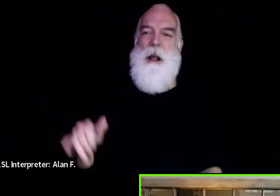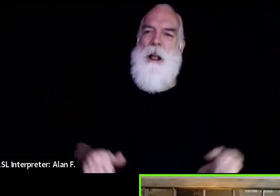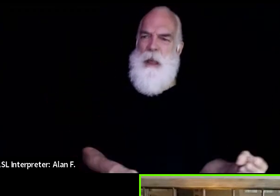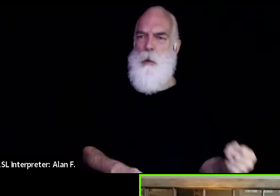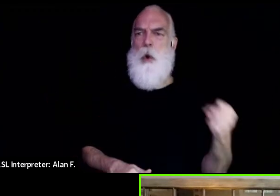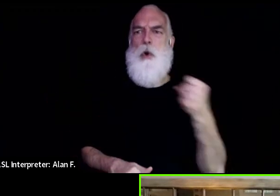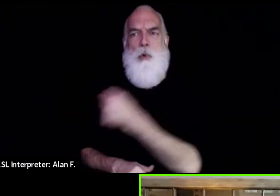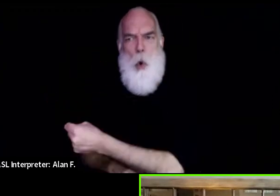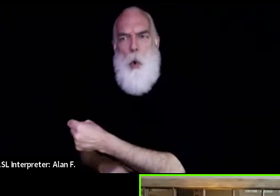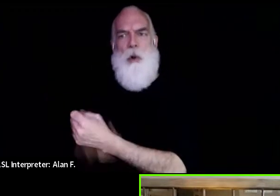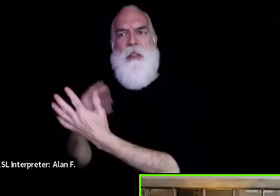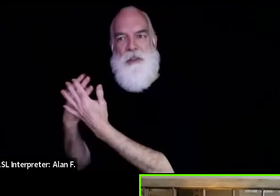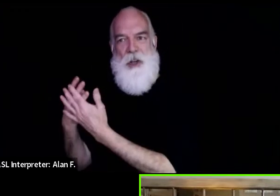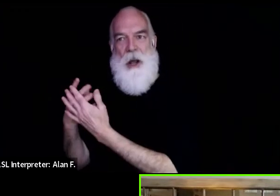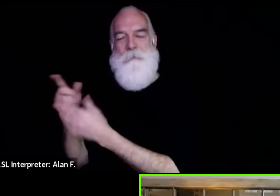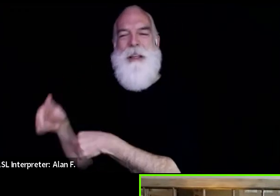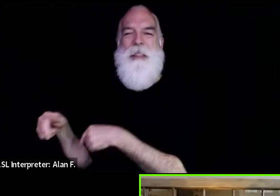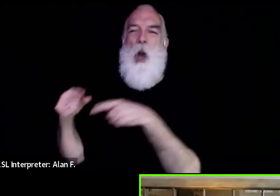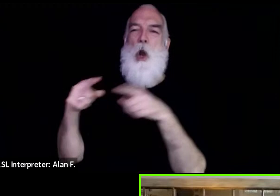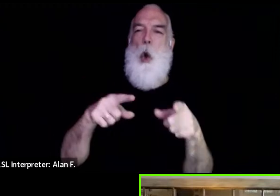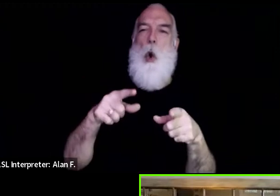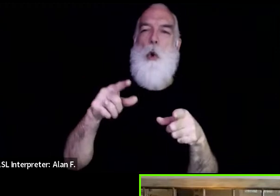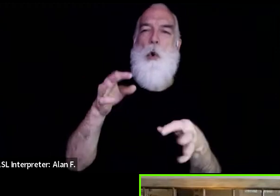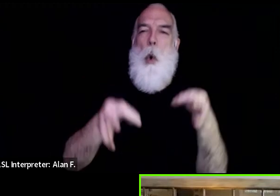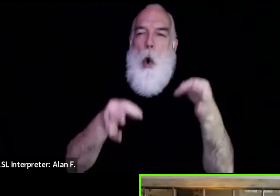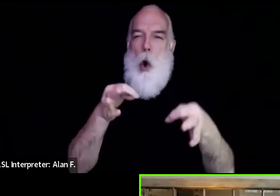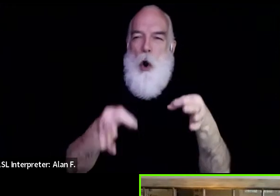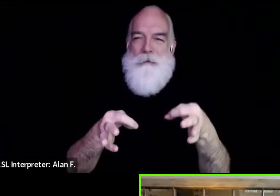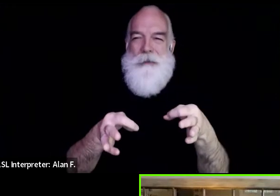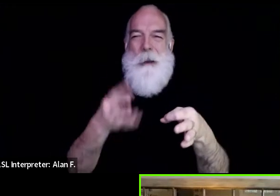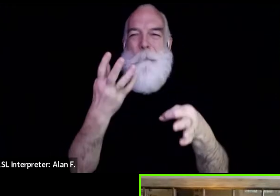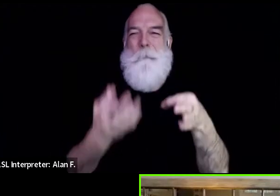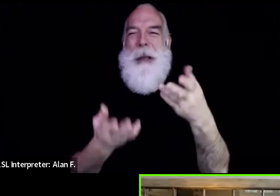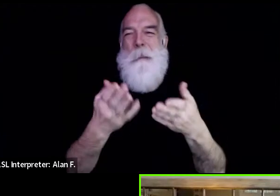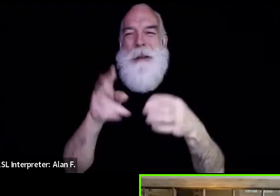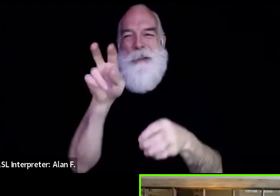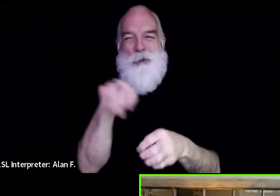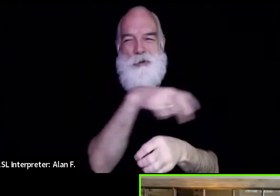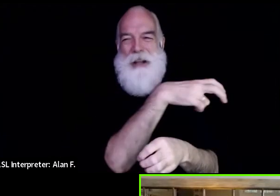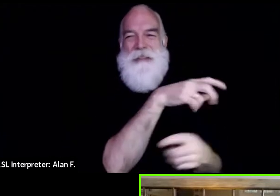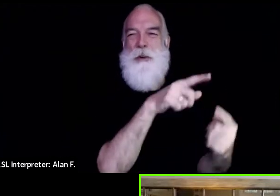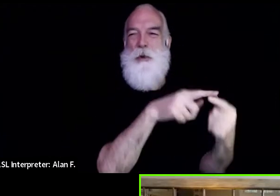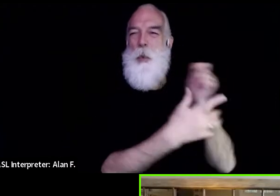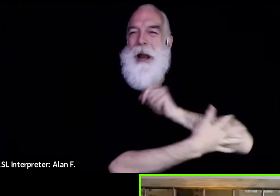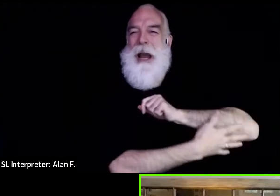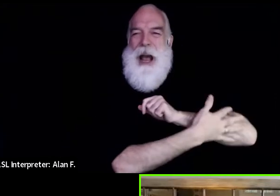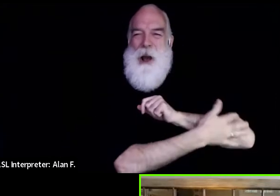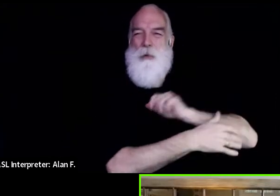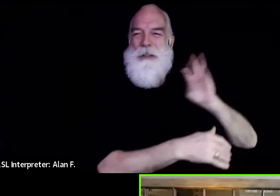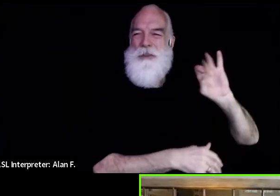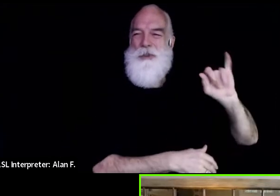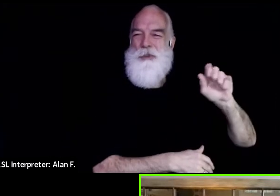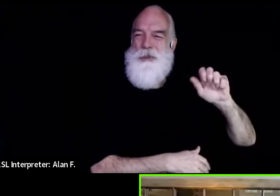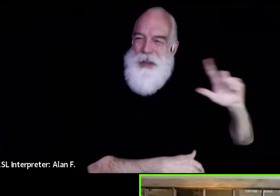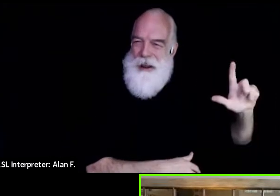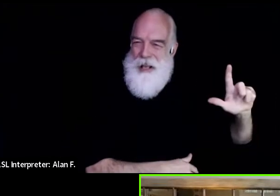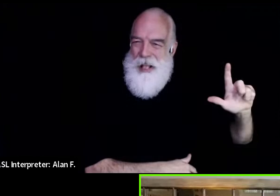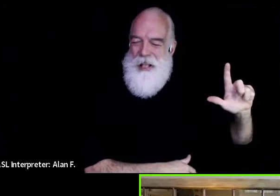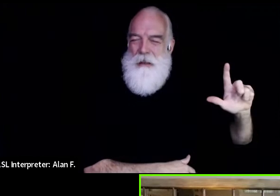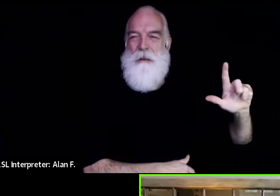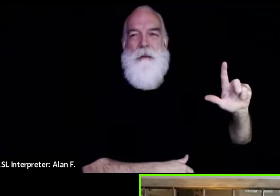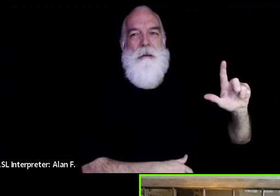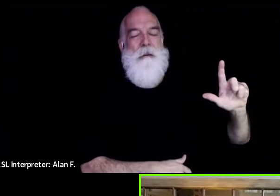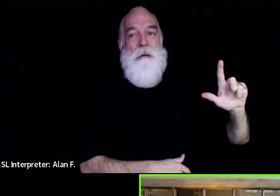appearance hearing in our municipal court, and then they might be transferred over to the county jail. So it was